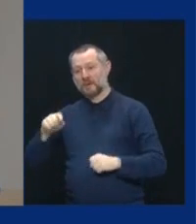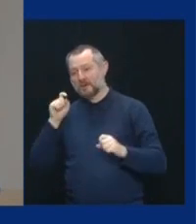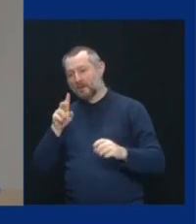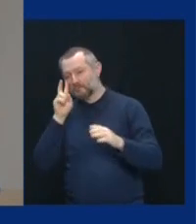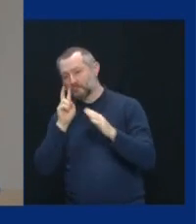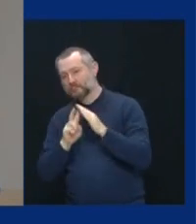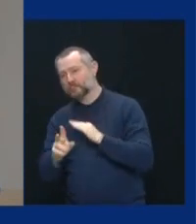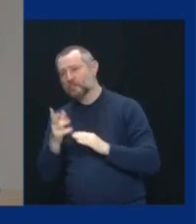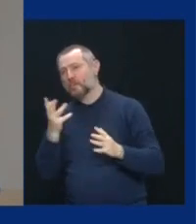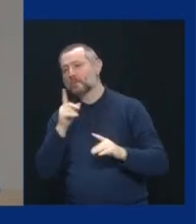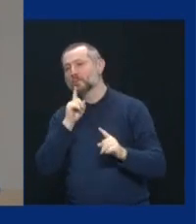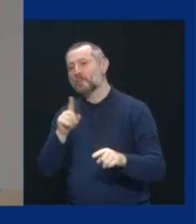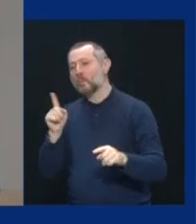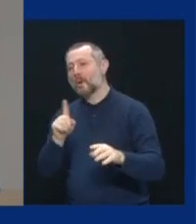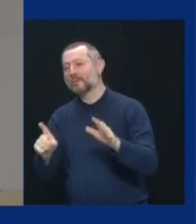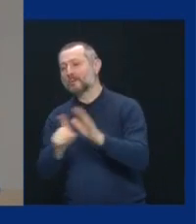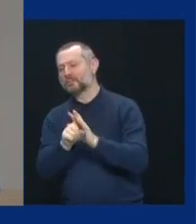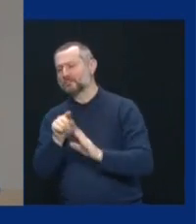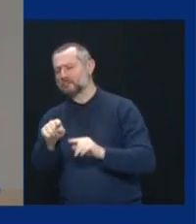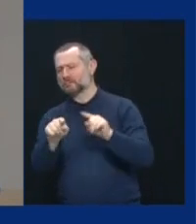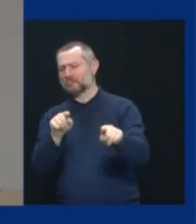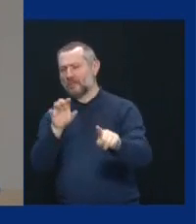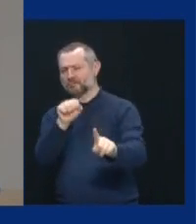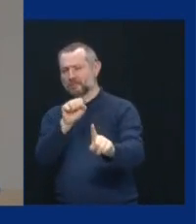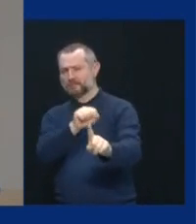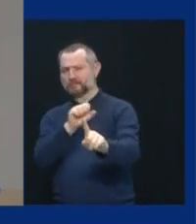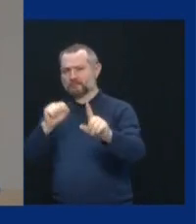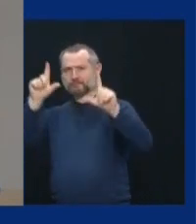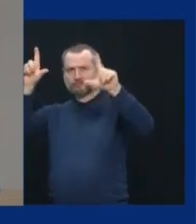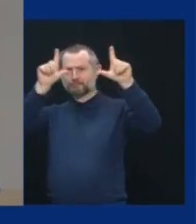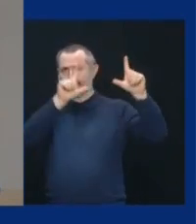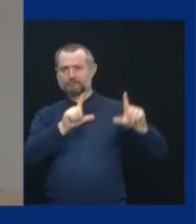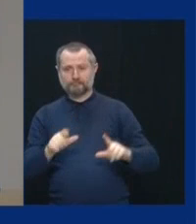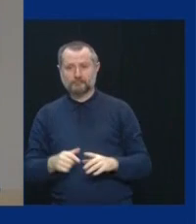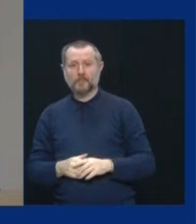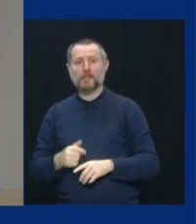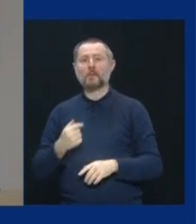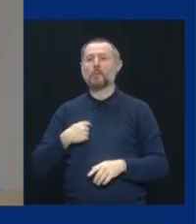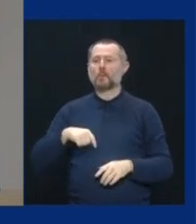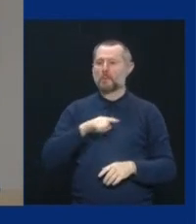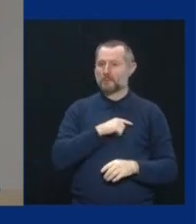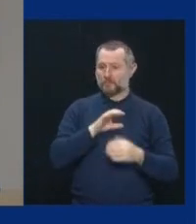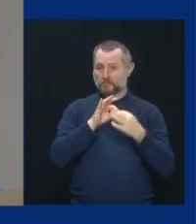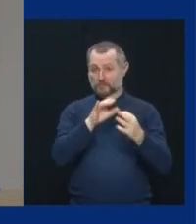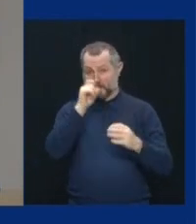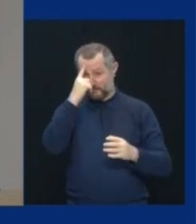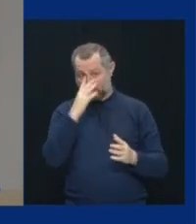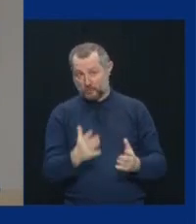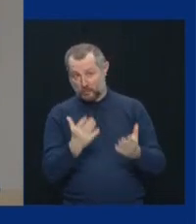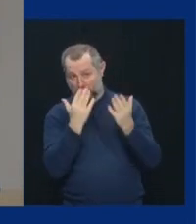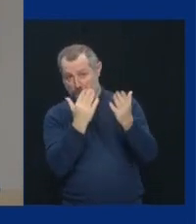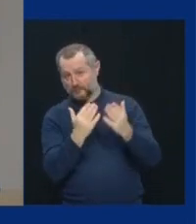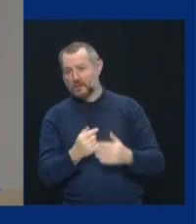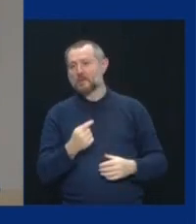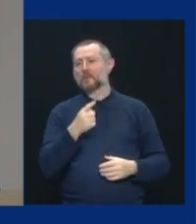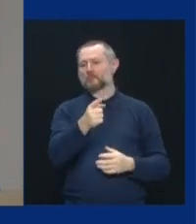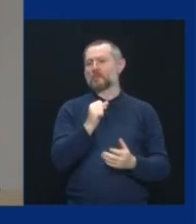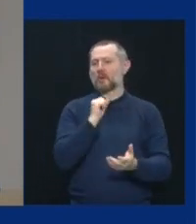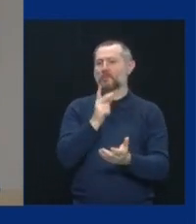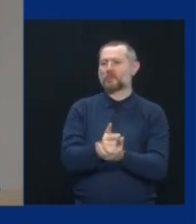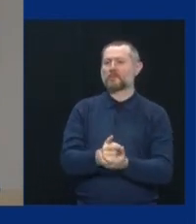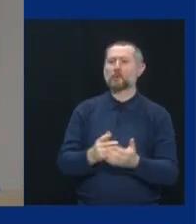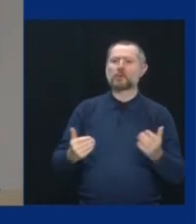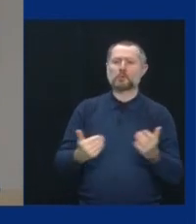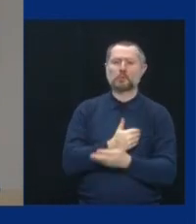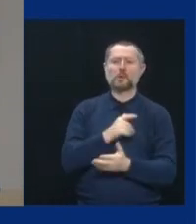respond to hotspots. We fought for and in cooperation with the governor passed and the state assembly and senate passed